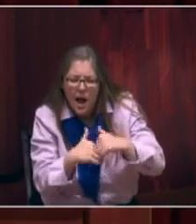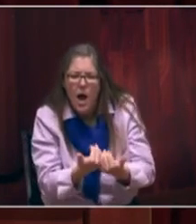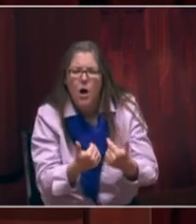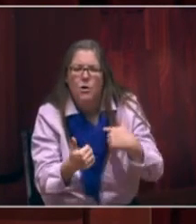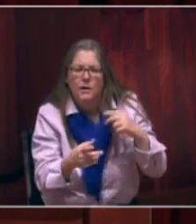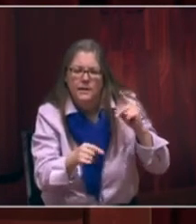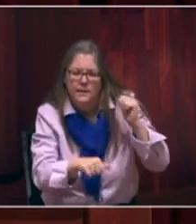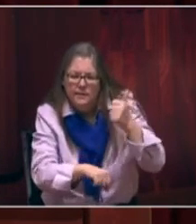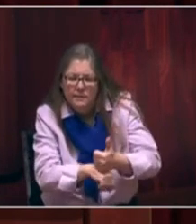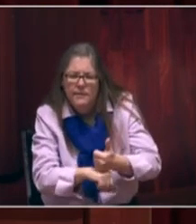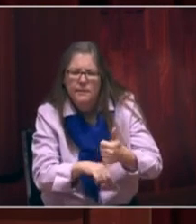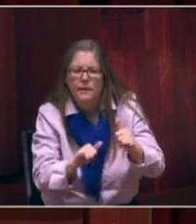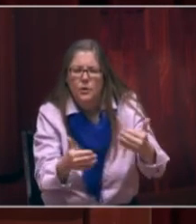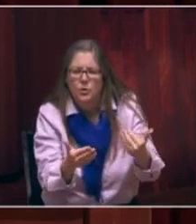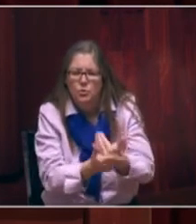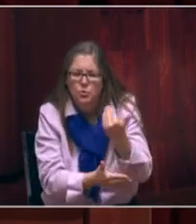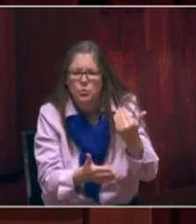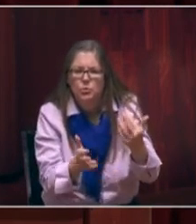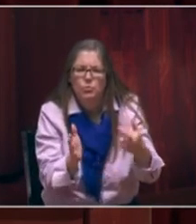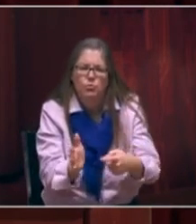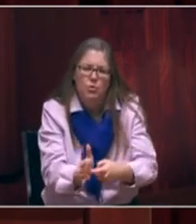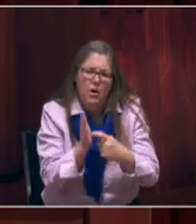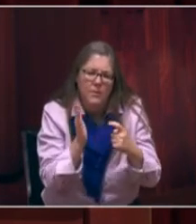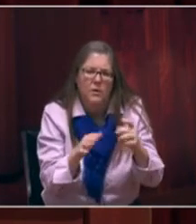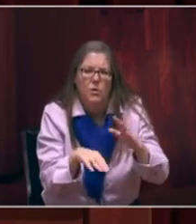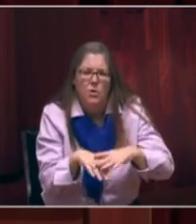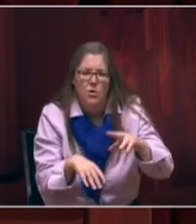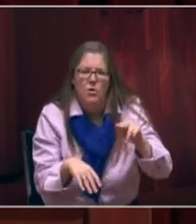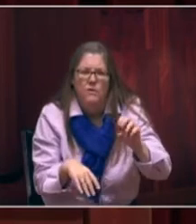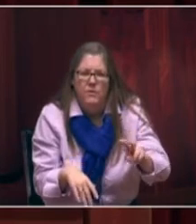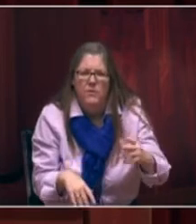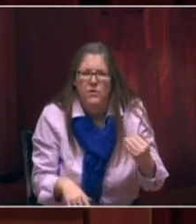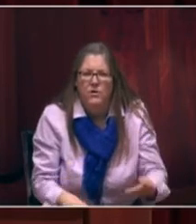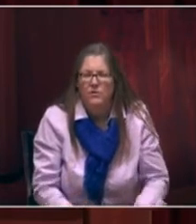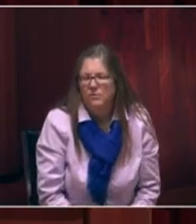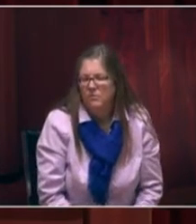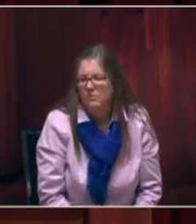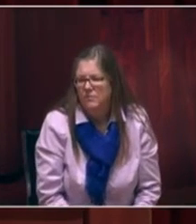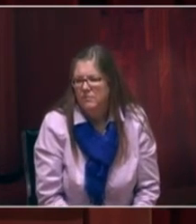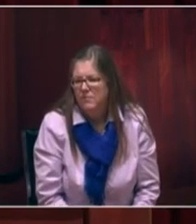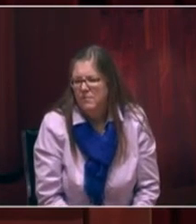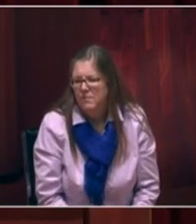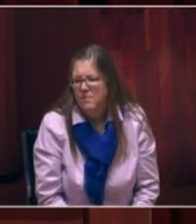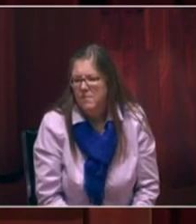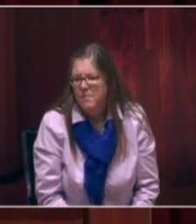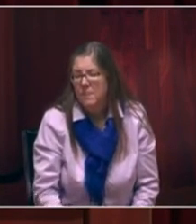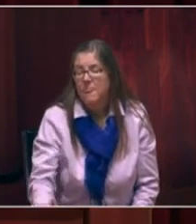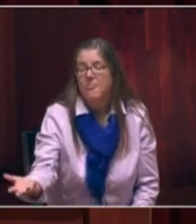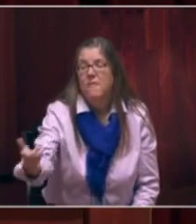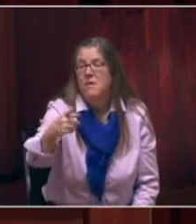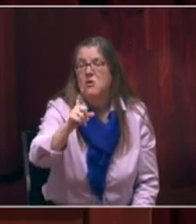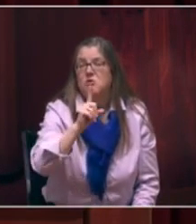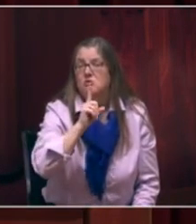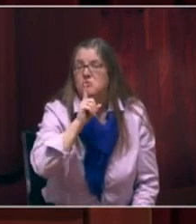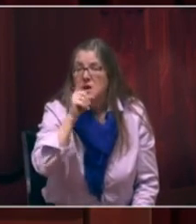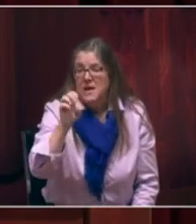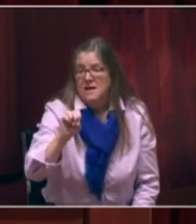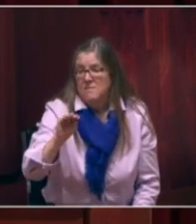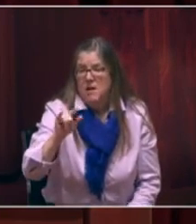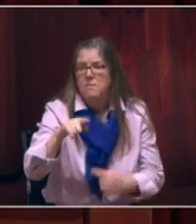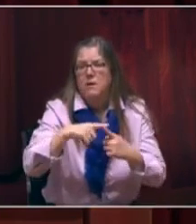implemented this new requirement that was implemented on 14 November? For our email, it's really about the